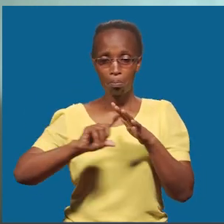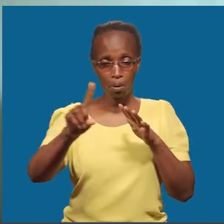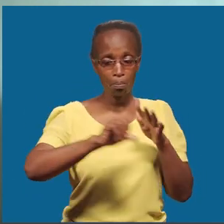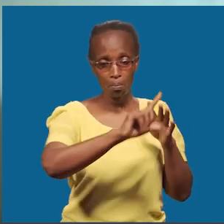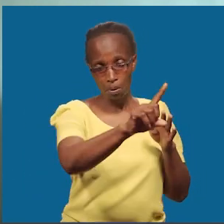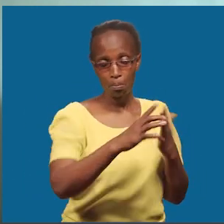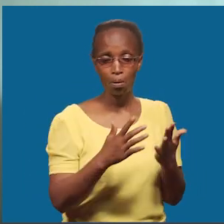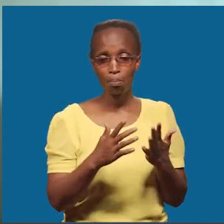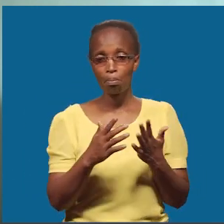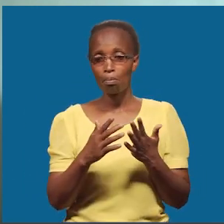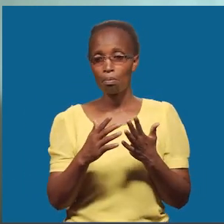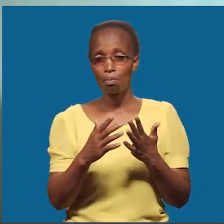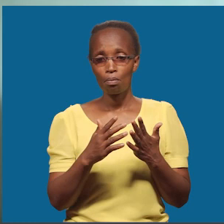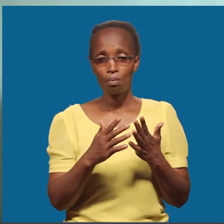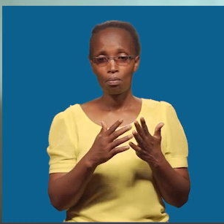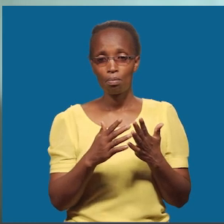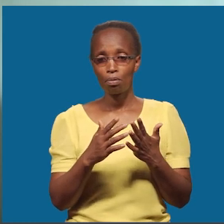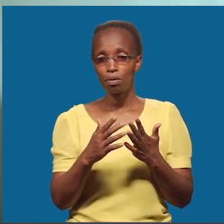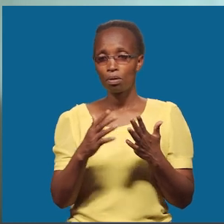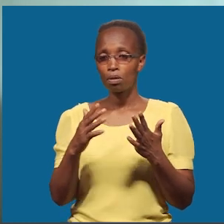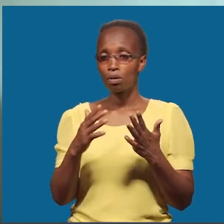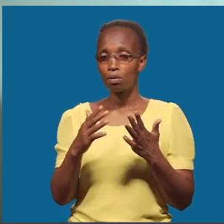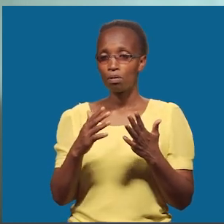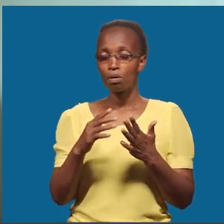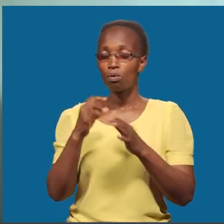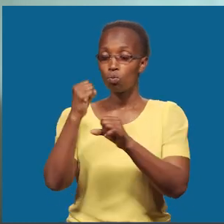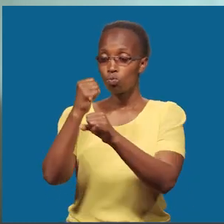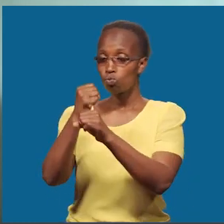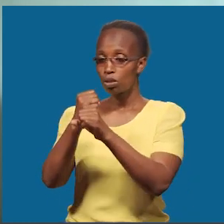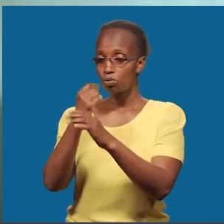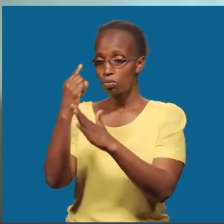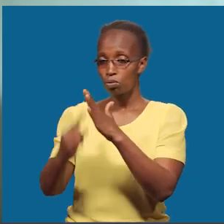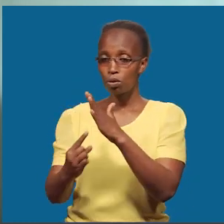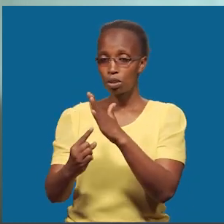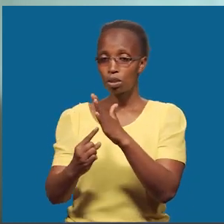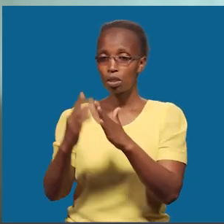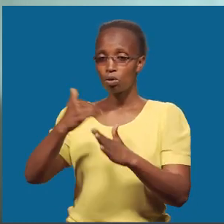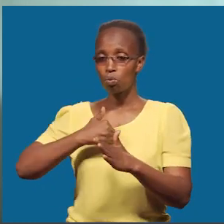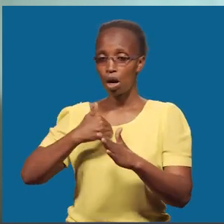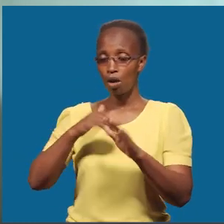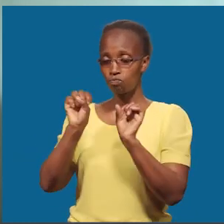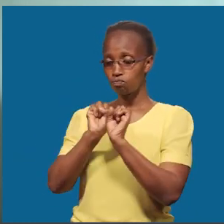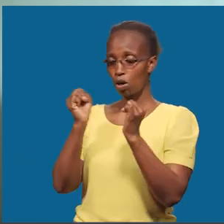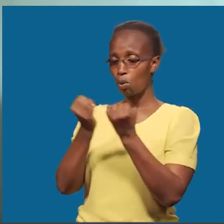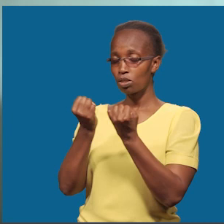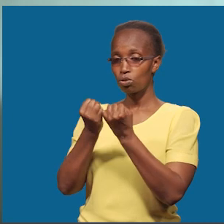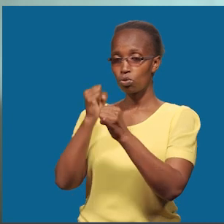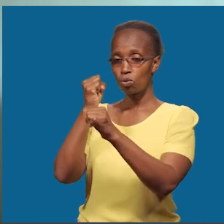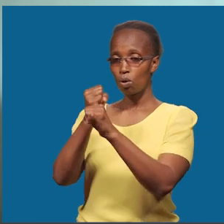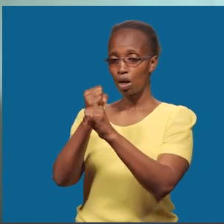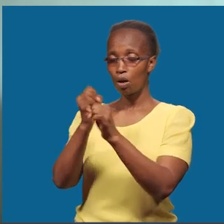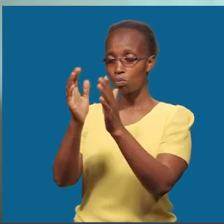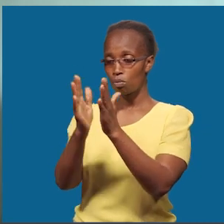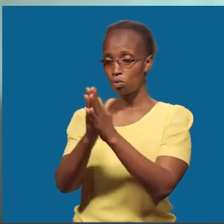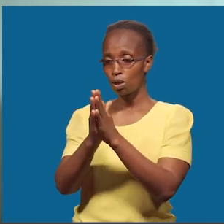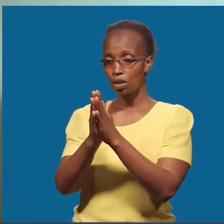just disappearing from them, they are also available here. What we do, we have our social